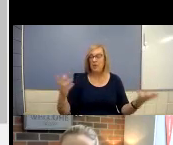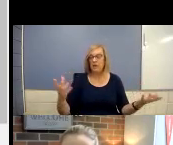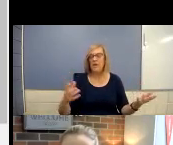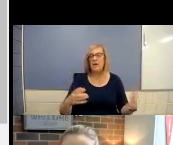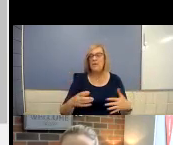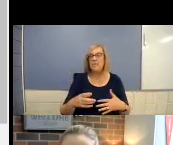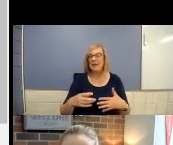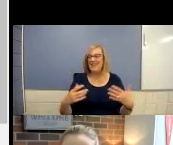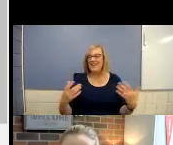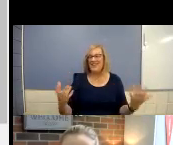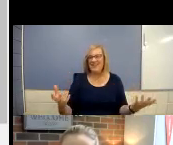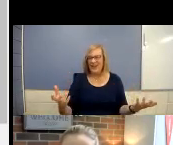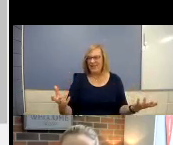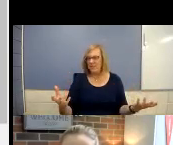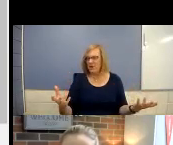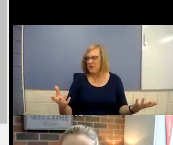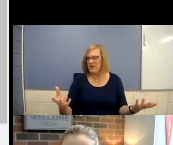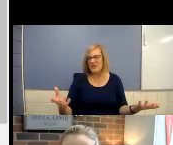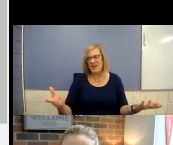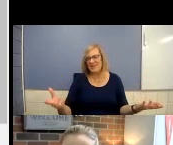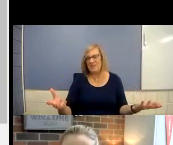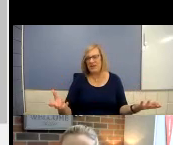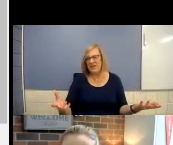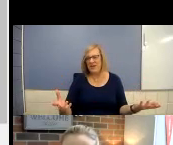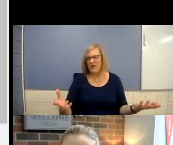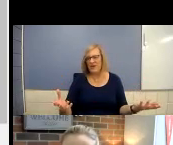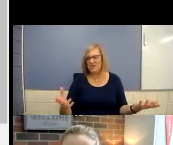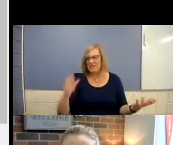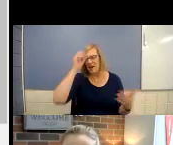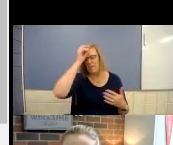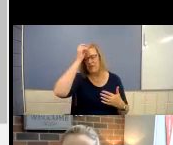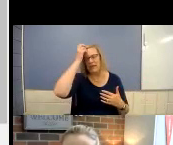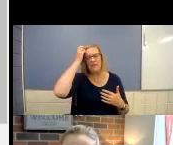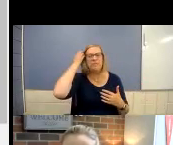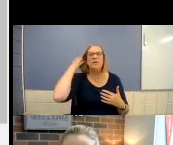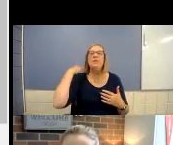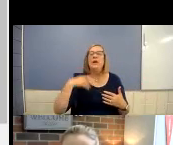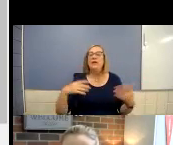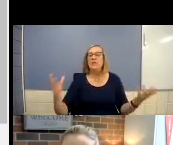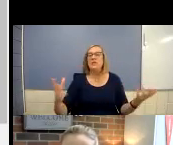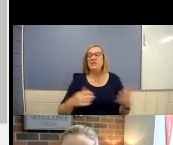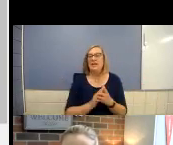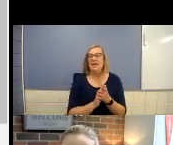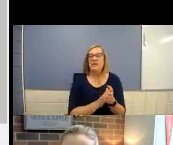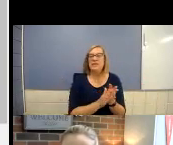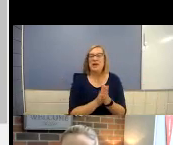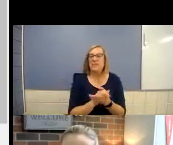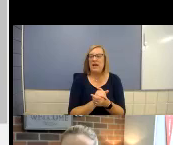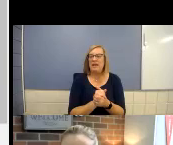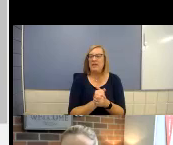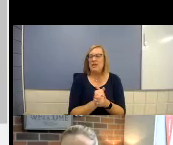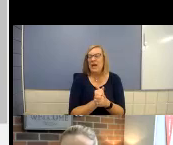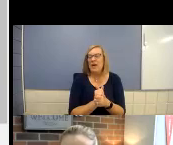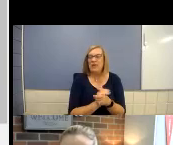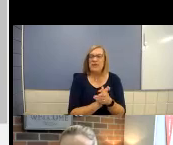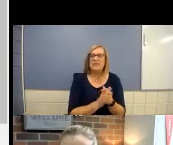are bowling. But ASL, you don't have to worry about it. You can talk to anybody across the lane from you using sign language,